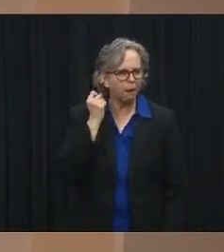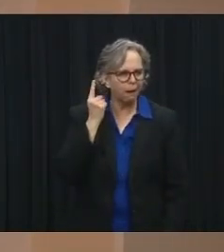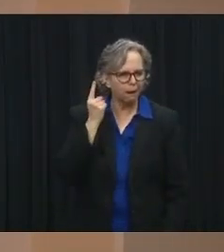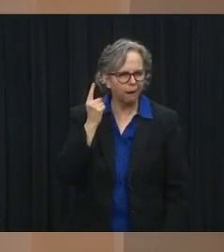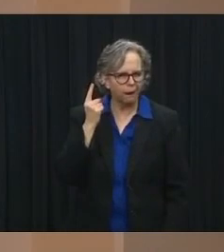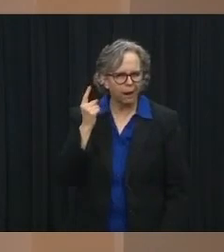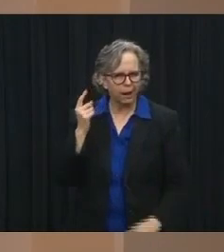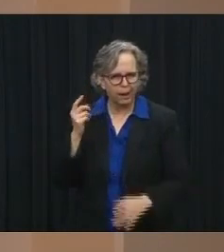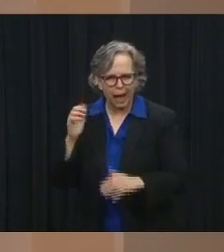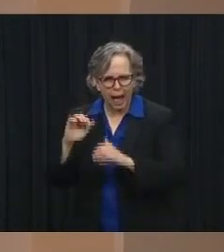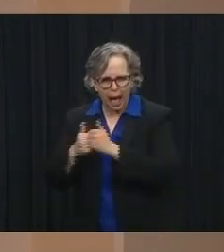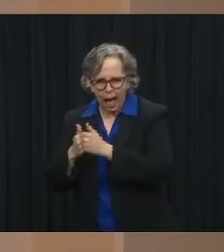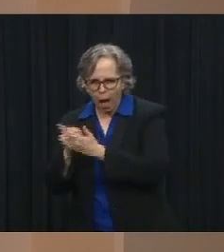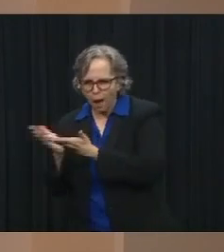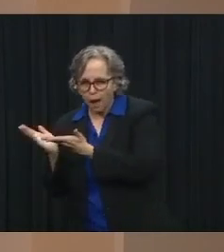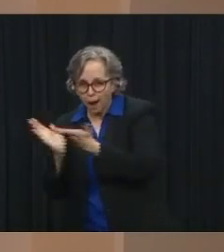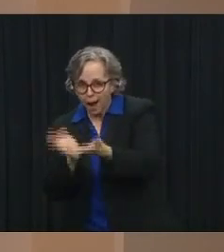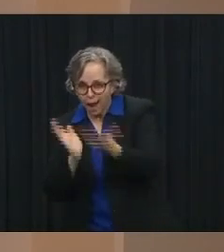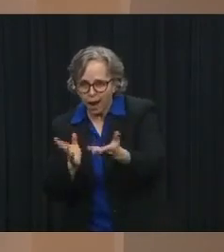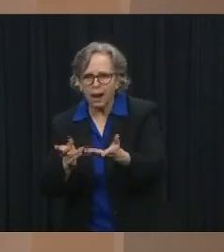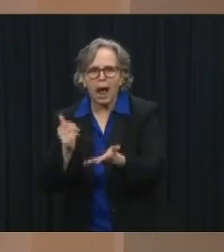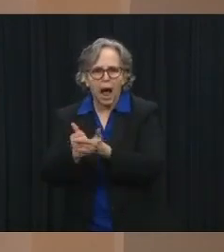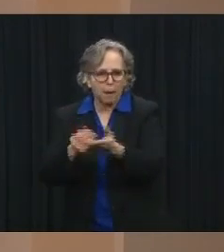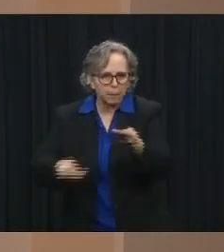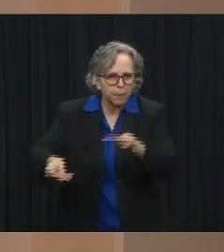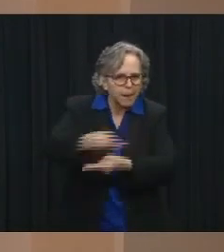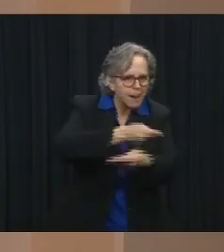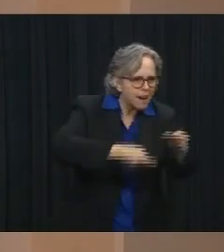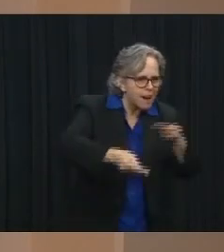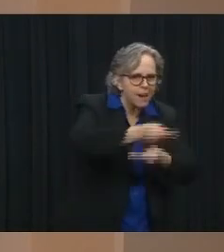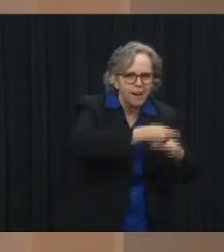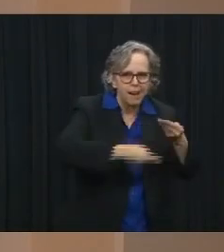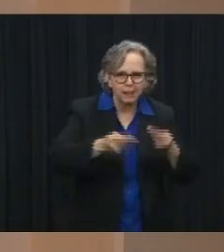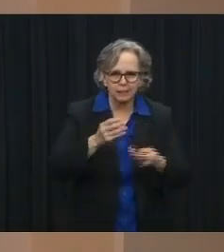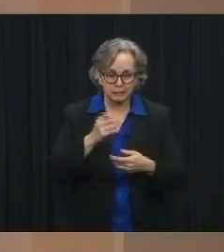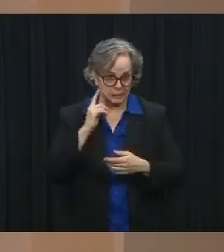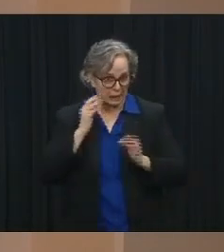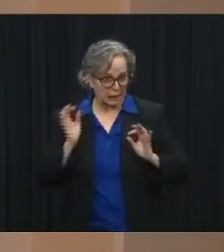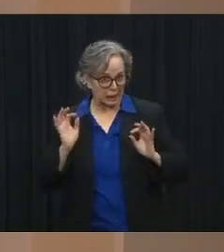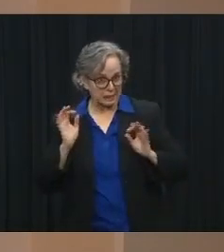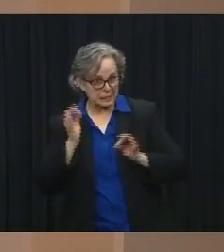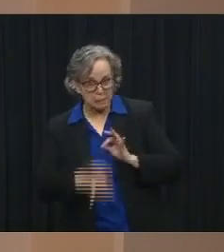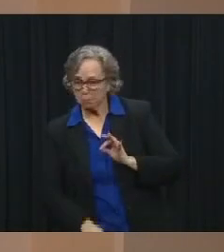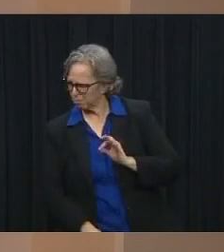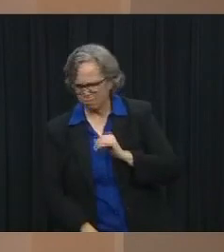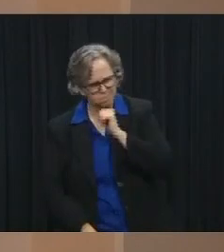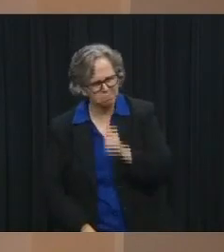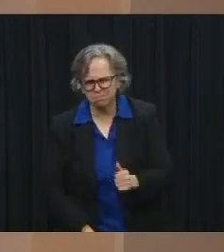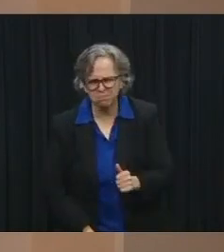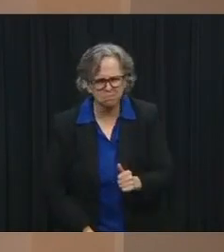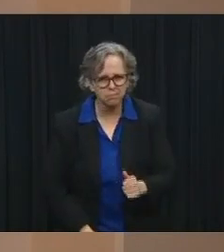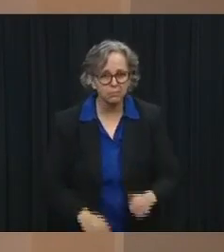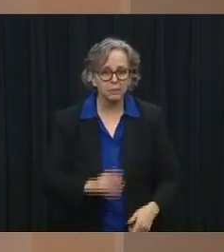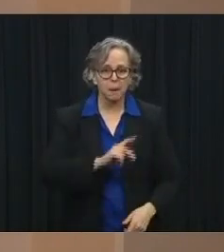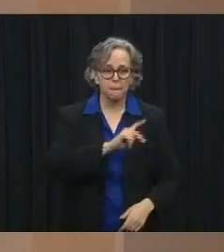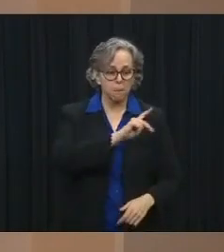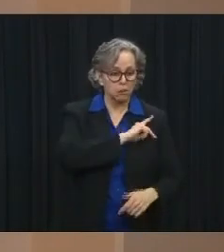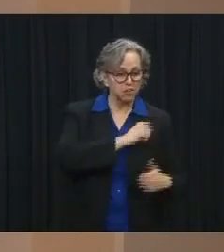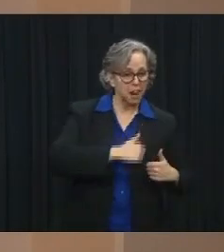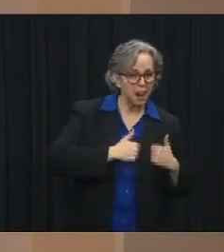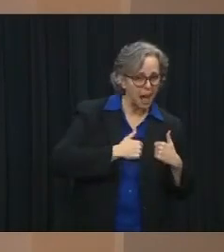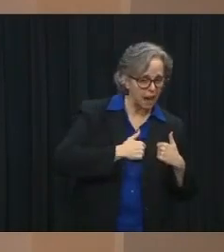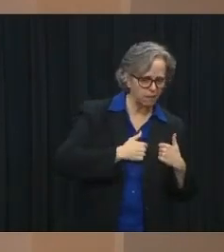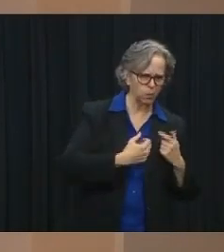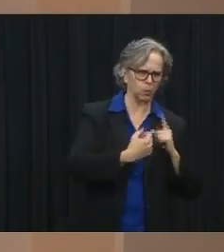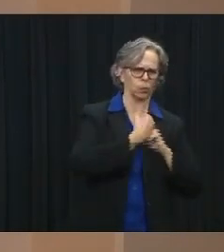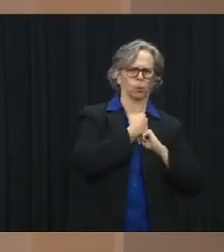things that the Governor and Amy have already outlined in our own personal lives and all that government is in terms